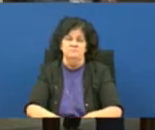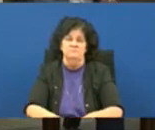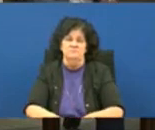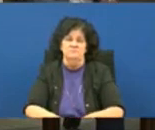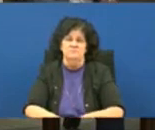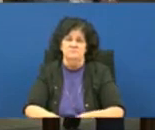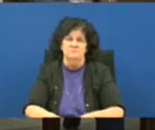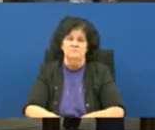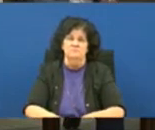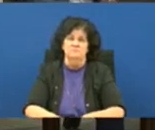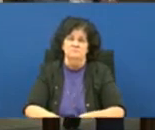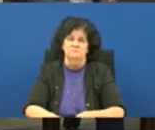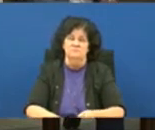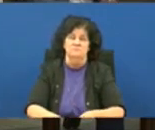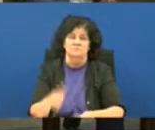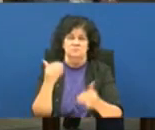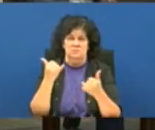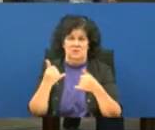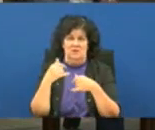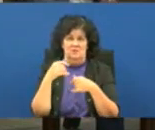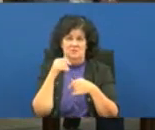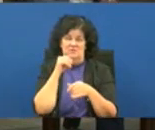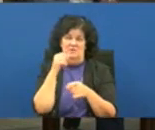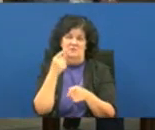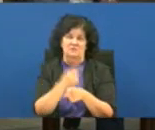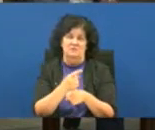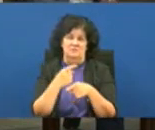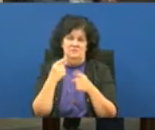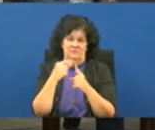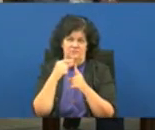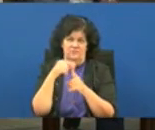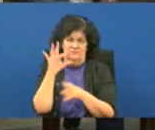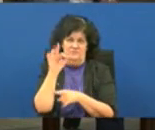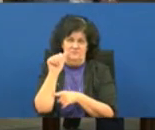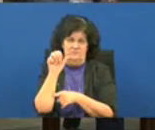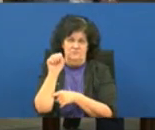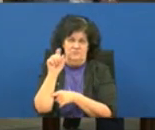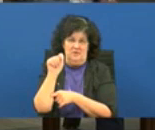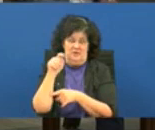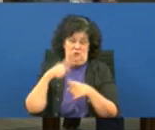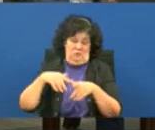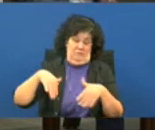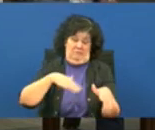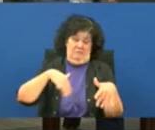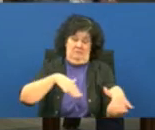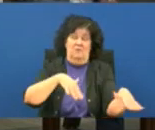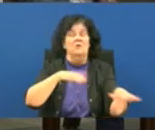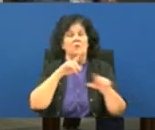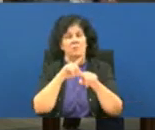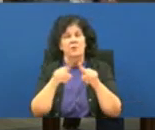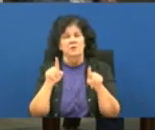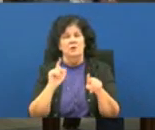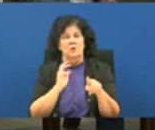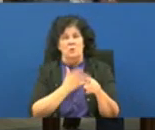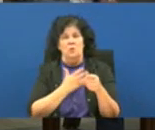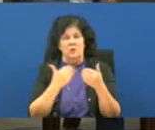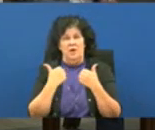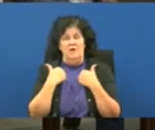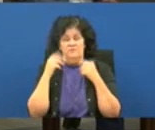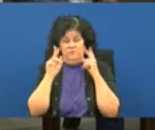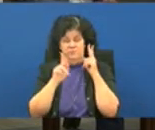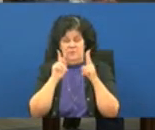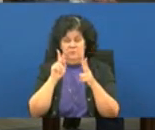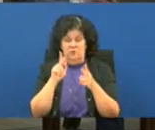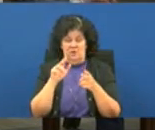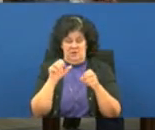so you're right about i don't know if fast track is the right word but there are individuals that we would serve that would have a longer length of stay in our detox unit or other but they could be